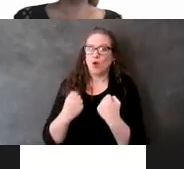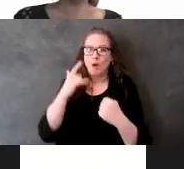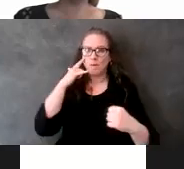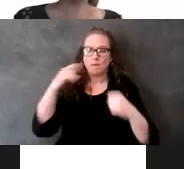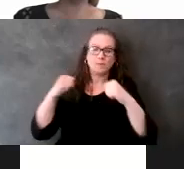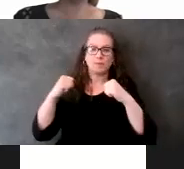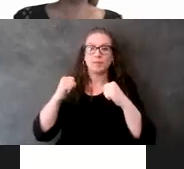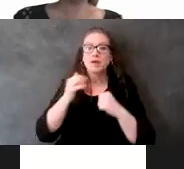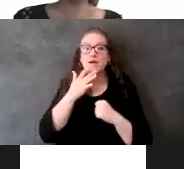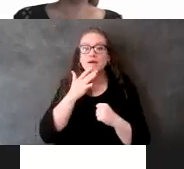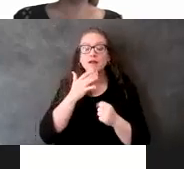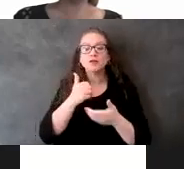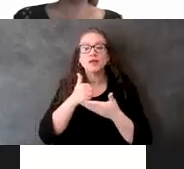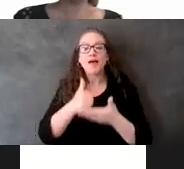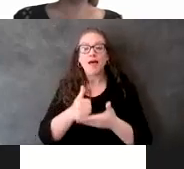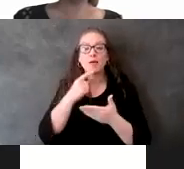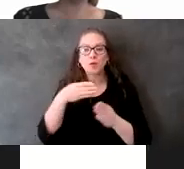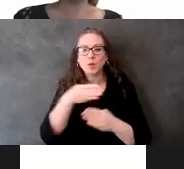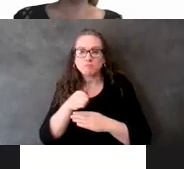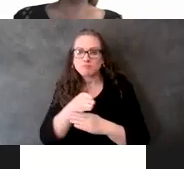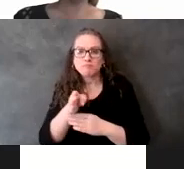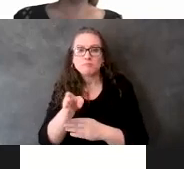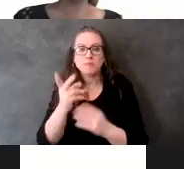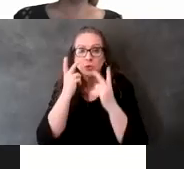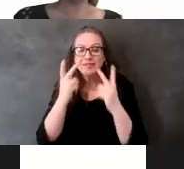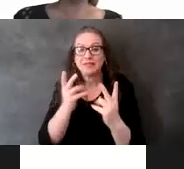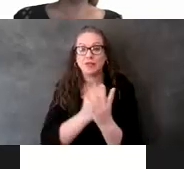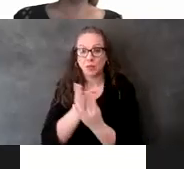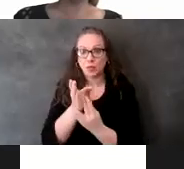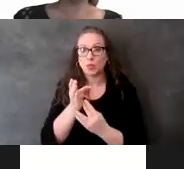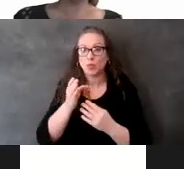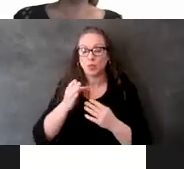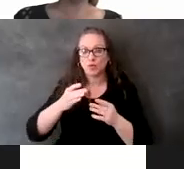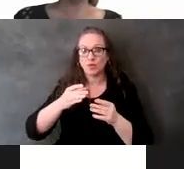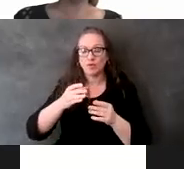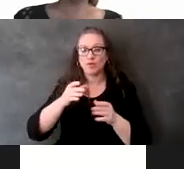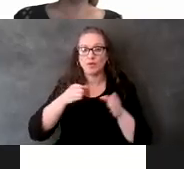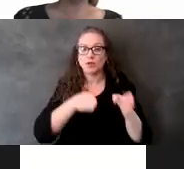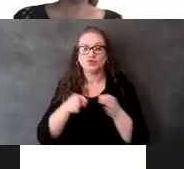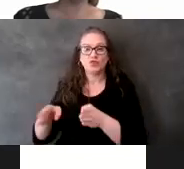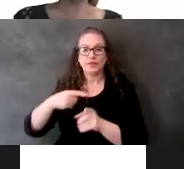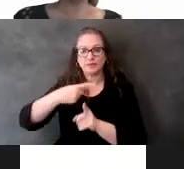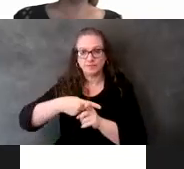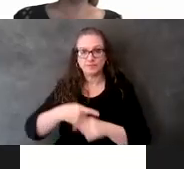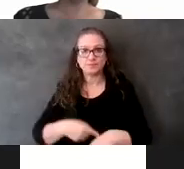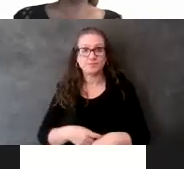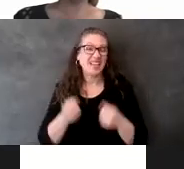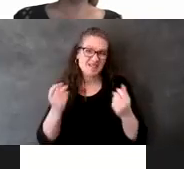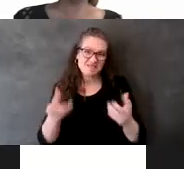the intersection safely, so you can see where you're heading toward. Now, a lot of people don't like